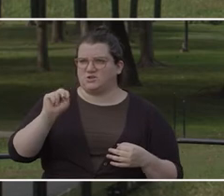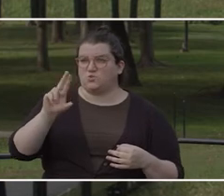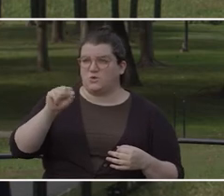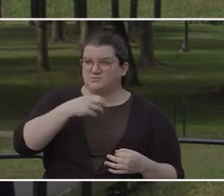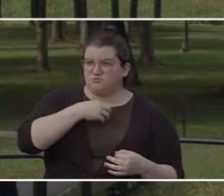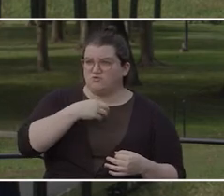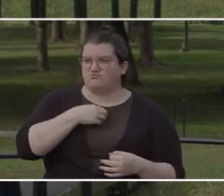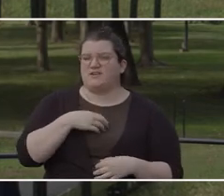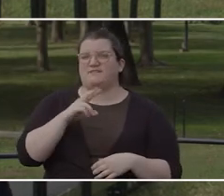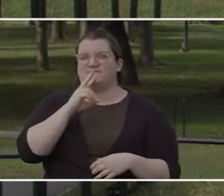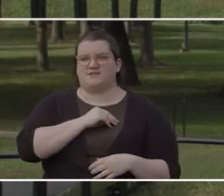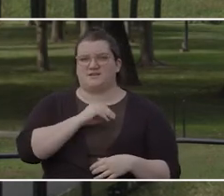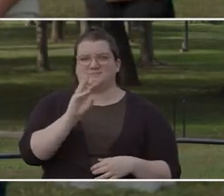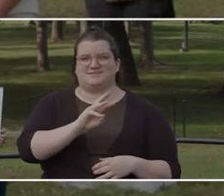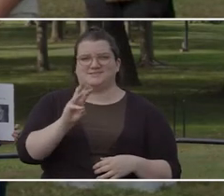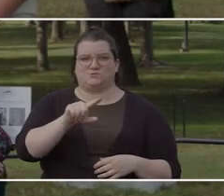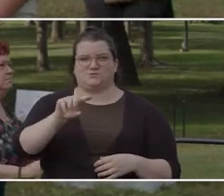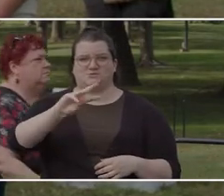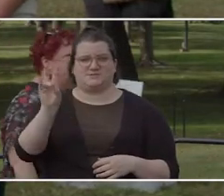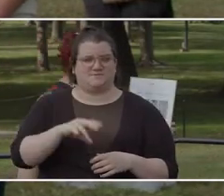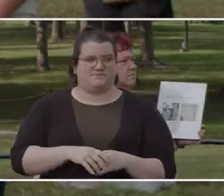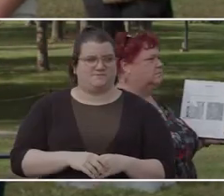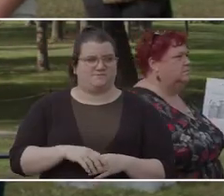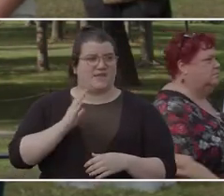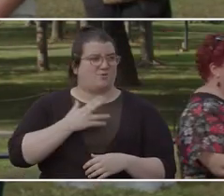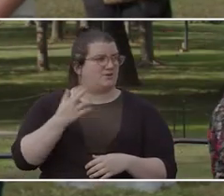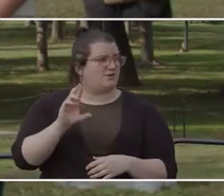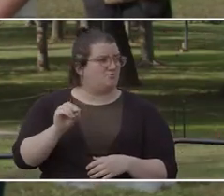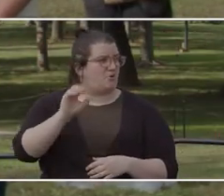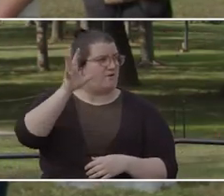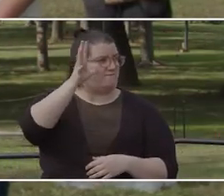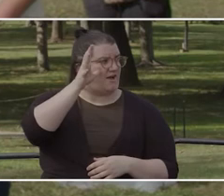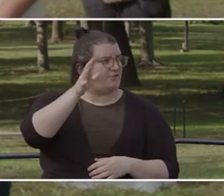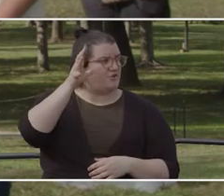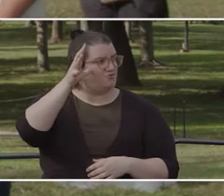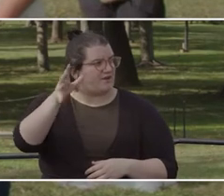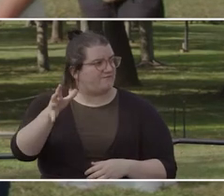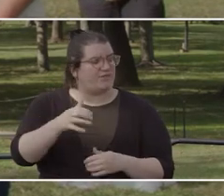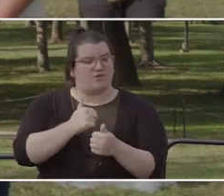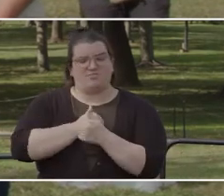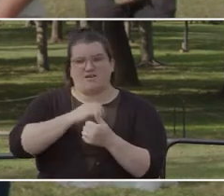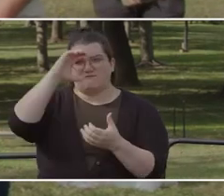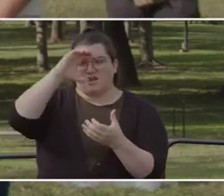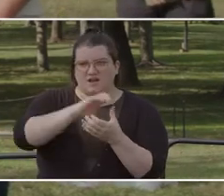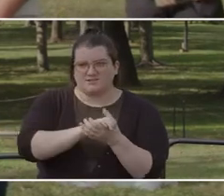1966 to 1967. Our hero, father, grandfather, loving